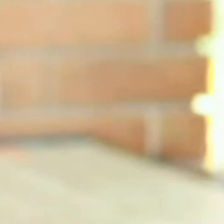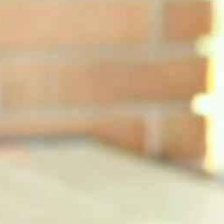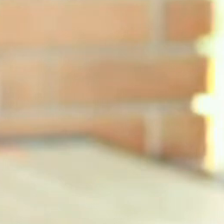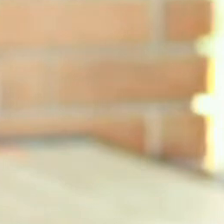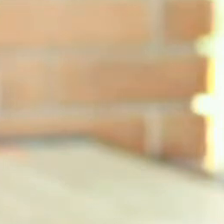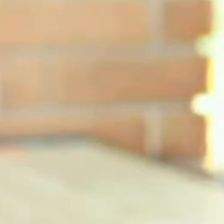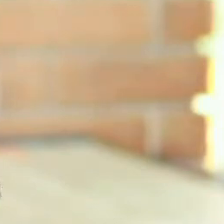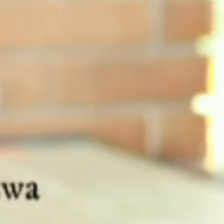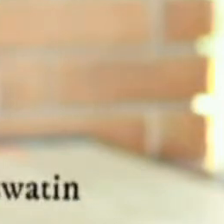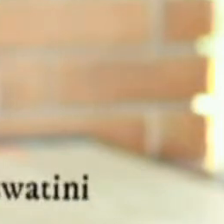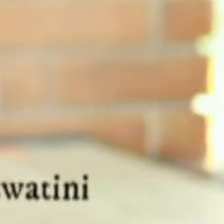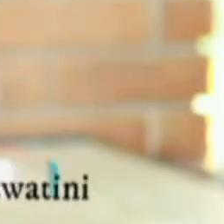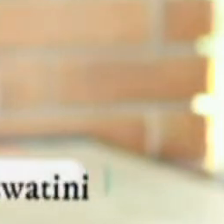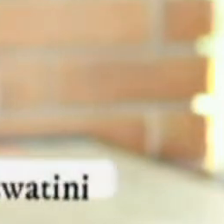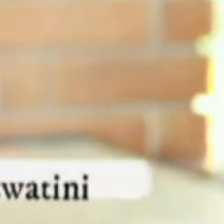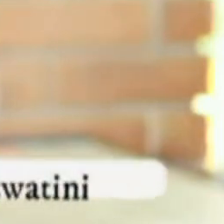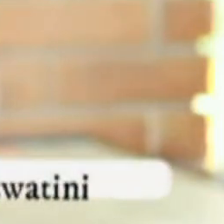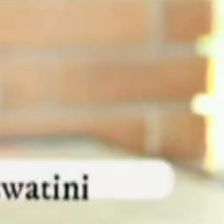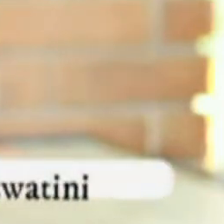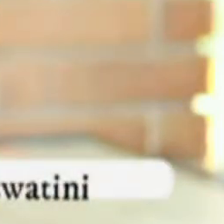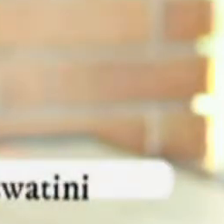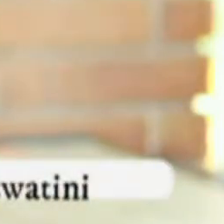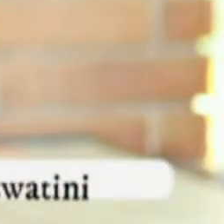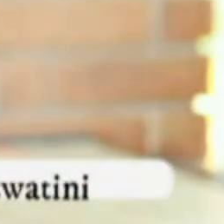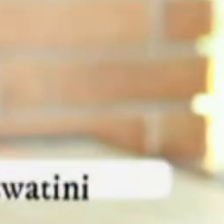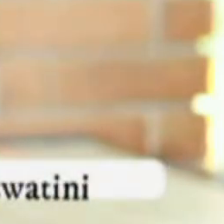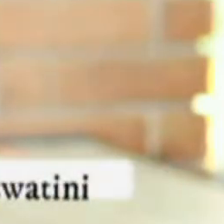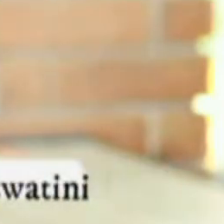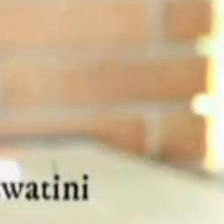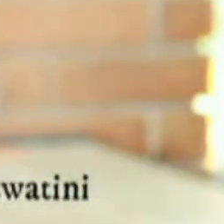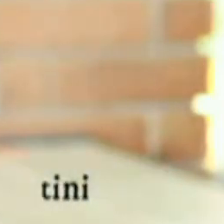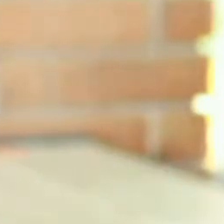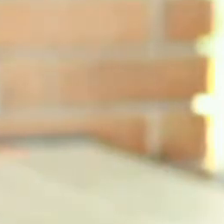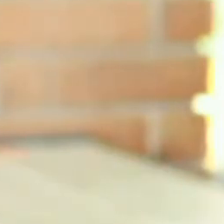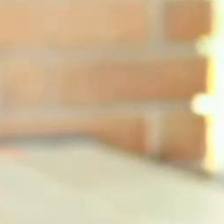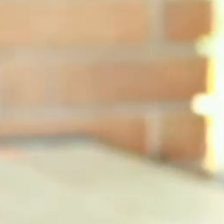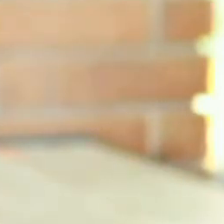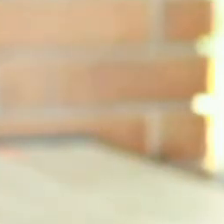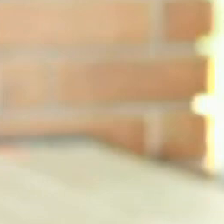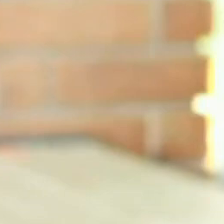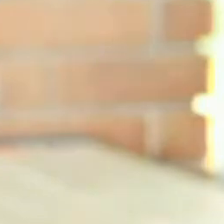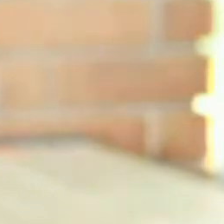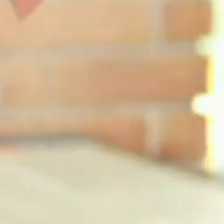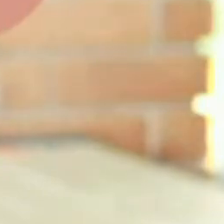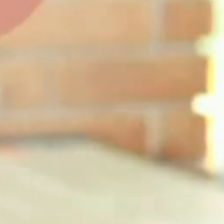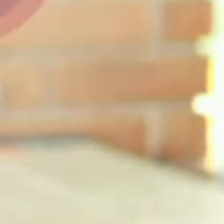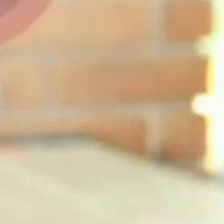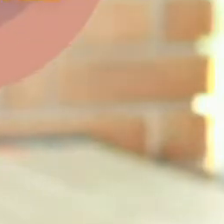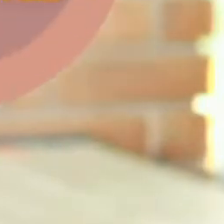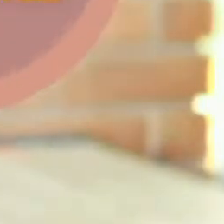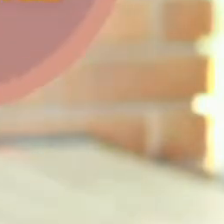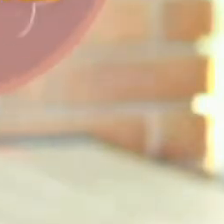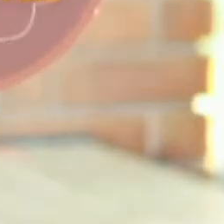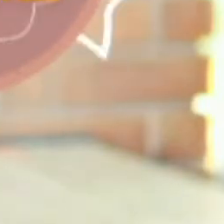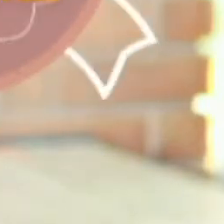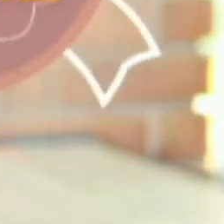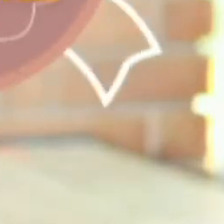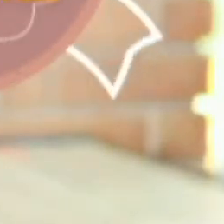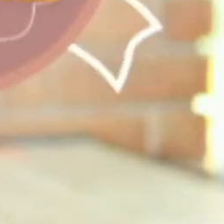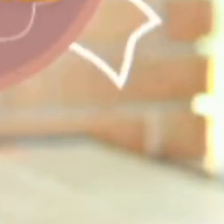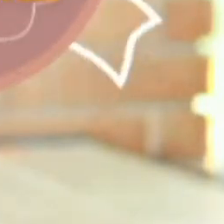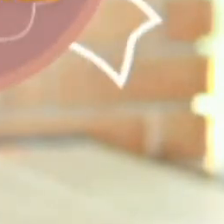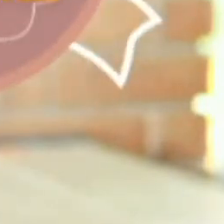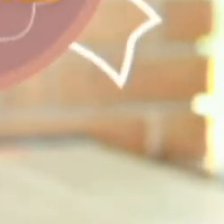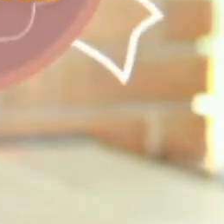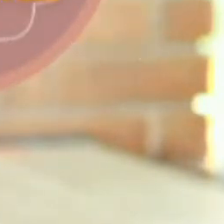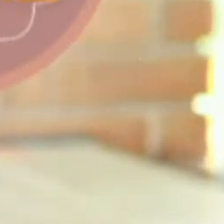program. On that note, we are appealing to all Emaswati, please stay at home, stop the